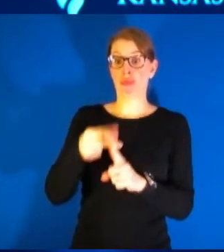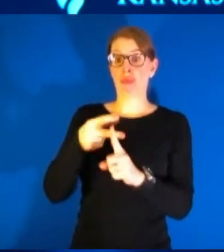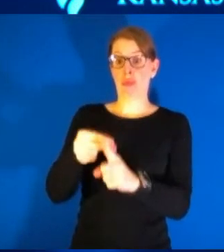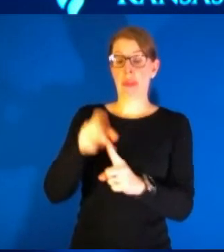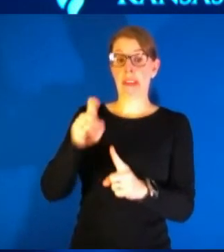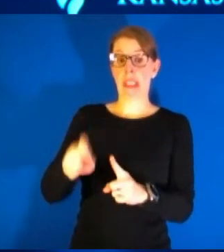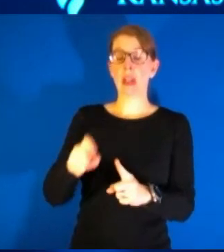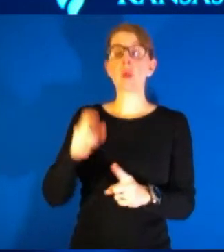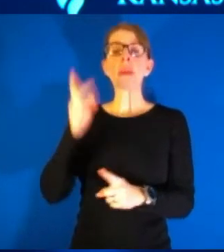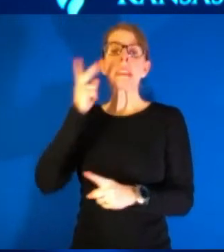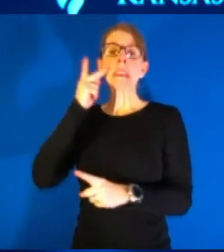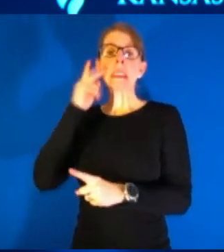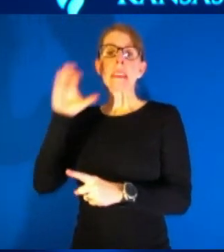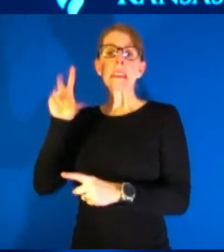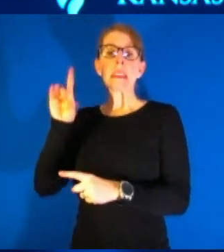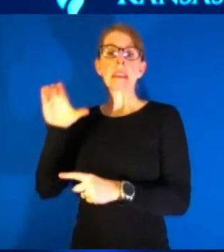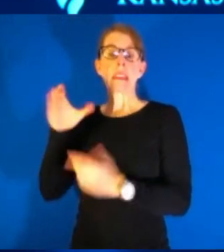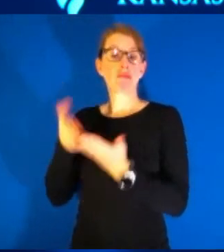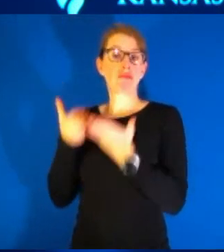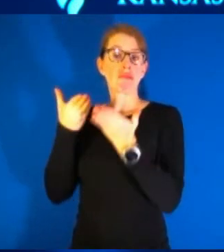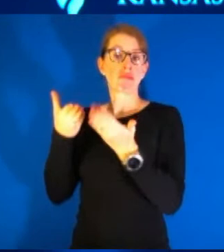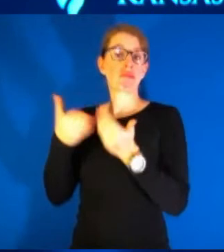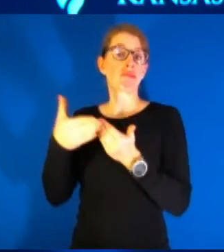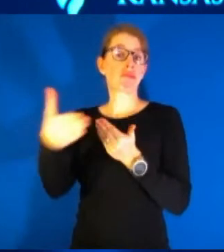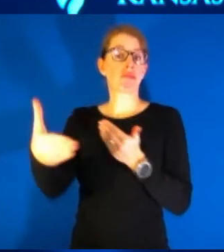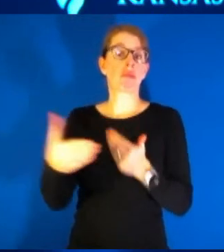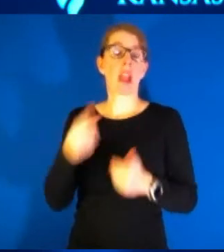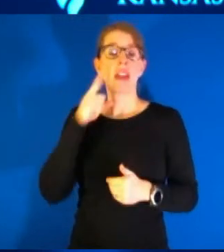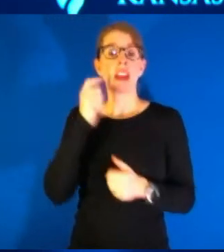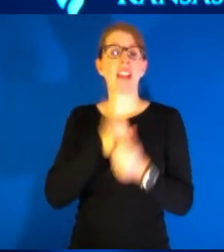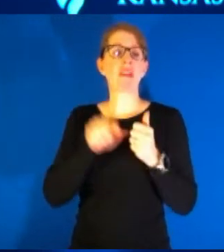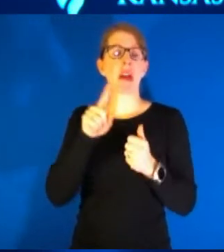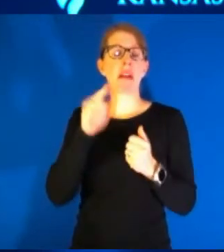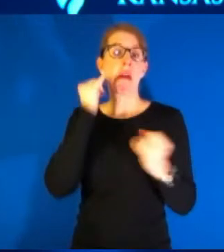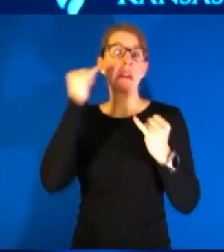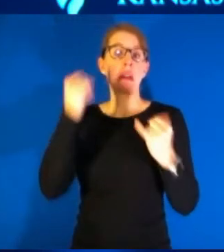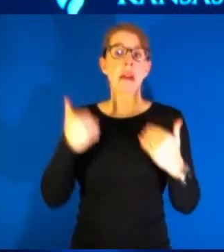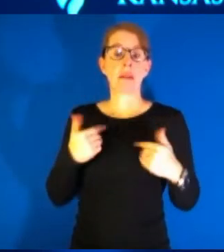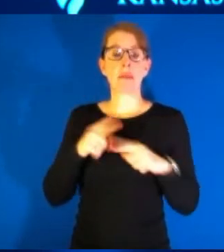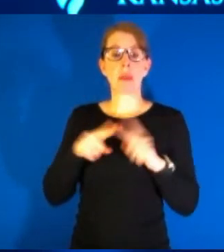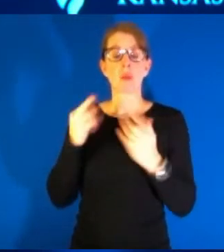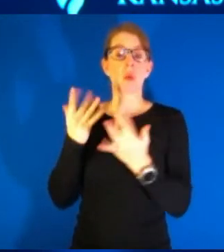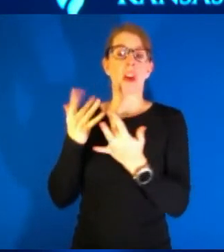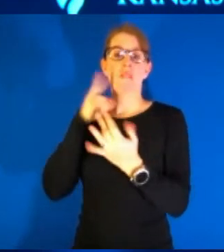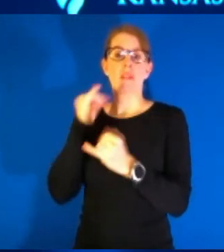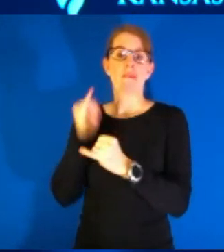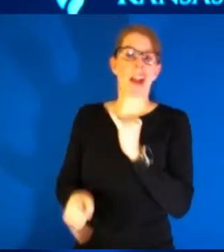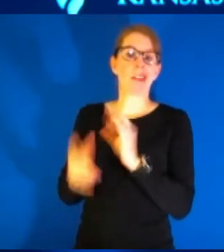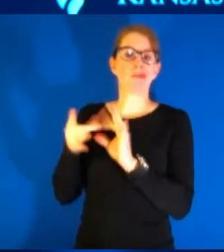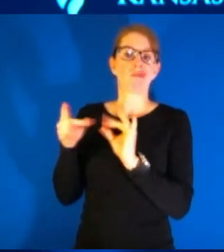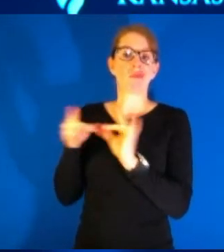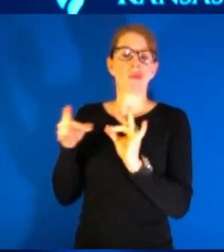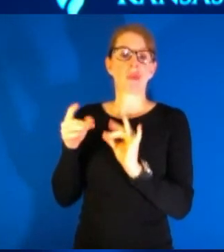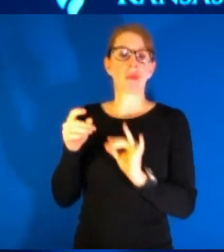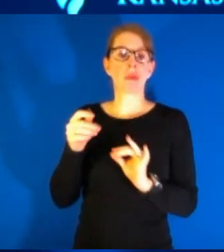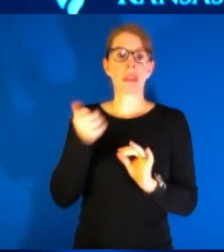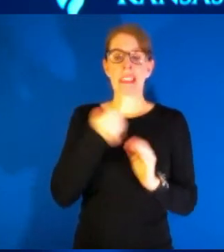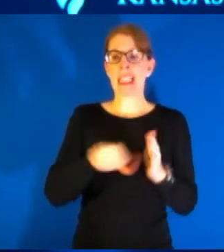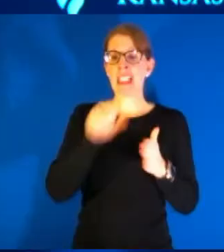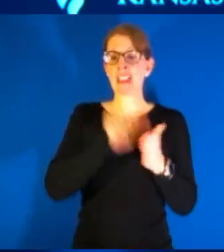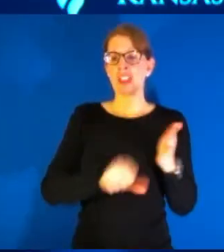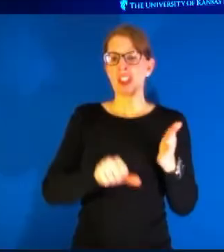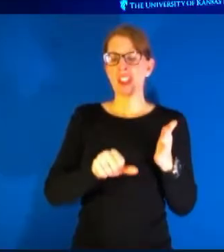forward. I think everybody has an idea, but we'll have to wait for the final word. But it certainly any surgery should not exclude you